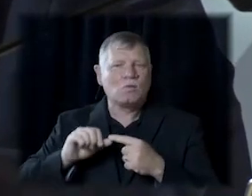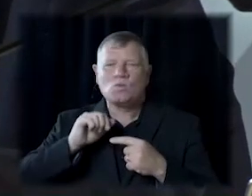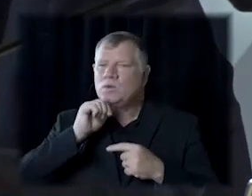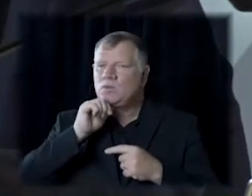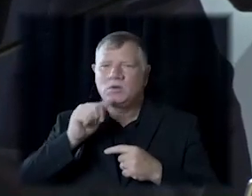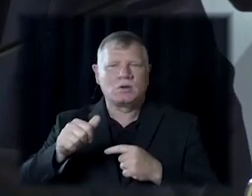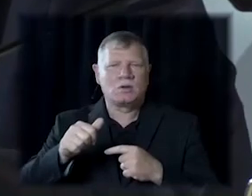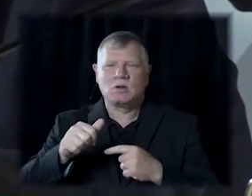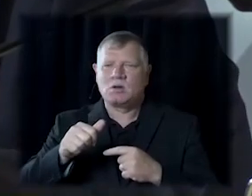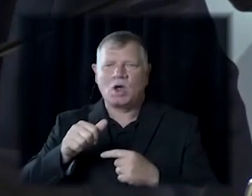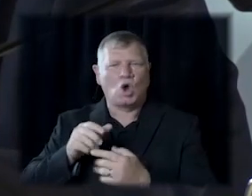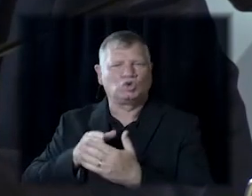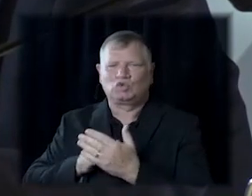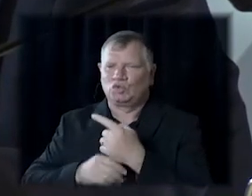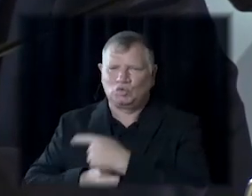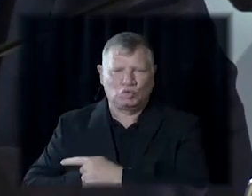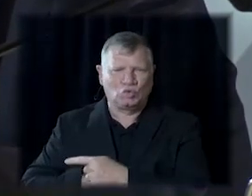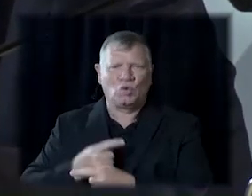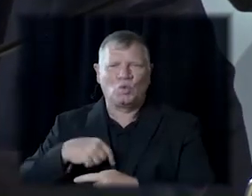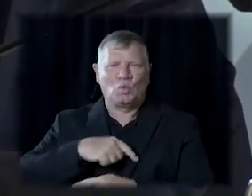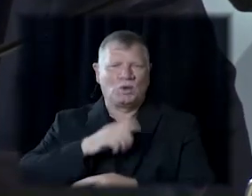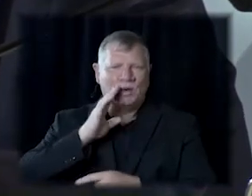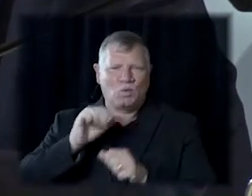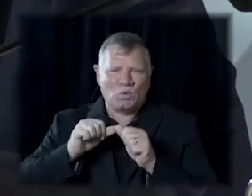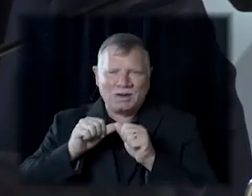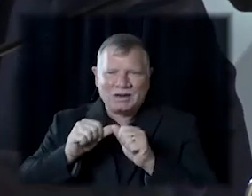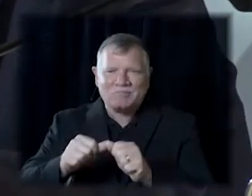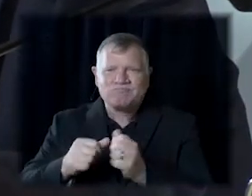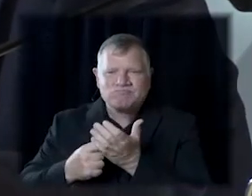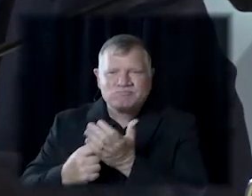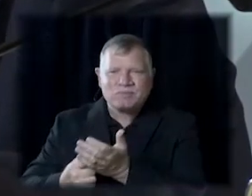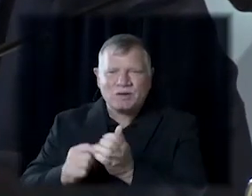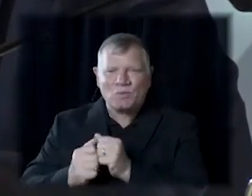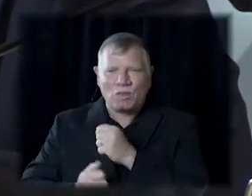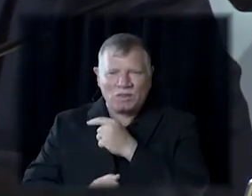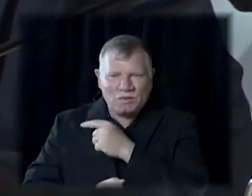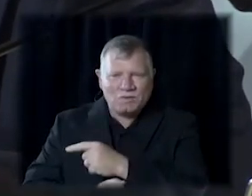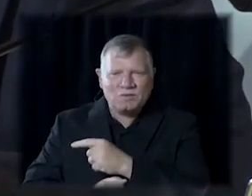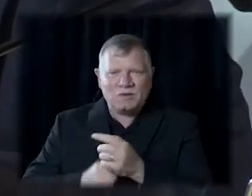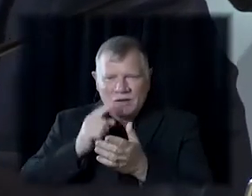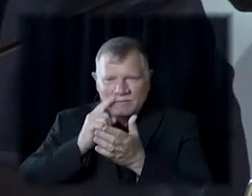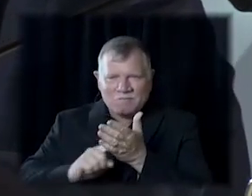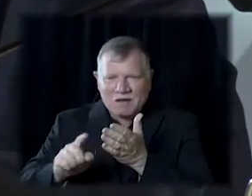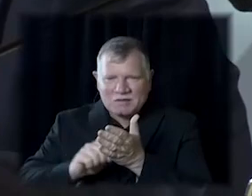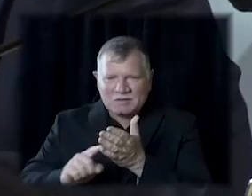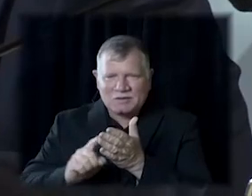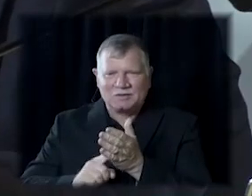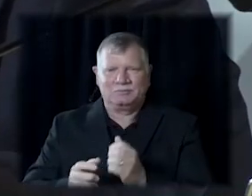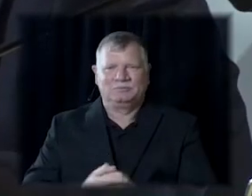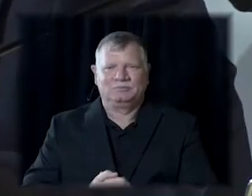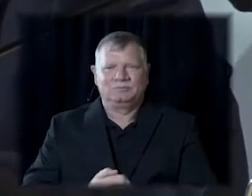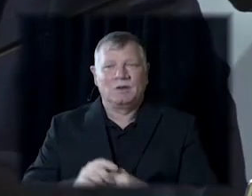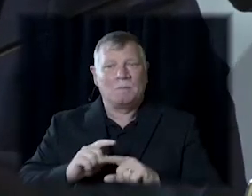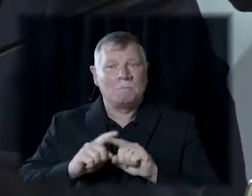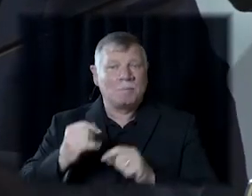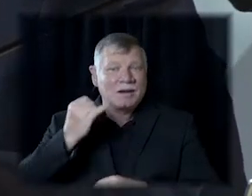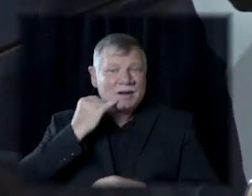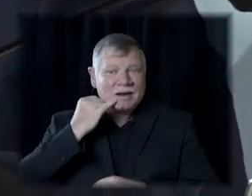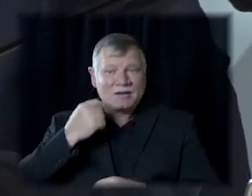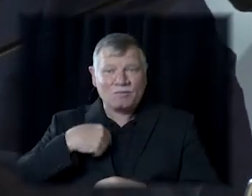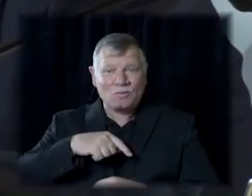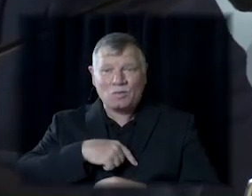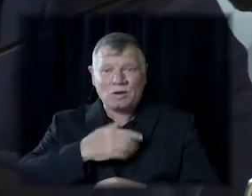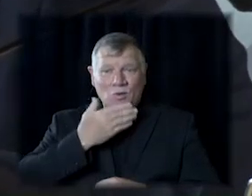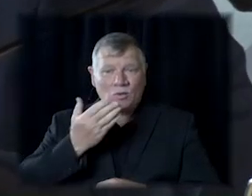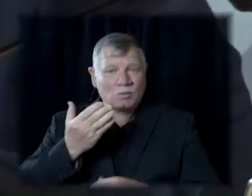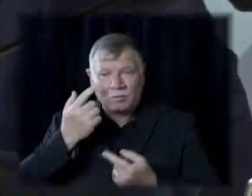not sue you, and we would continue a dialogue, discussion, investigation, et cetera. But if we were faced